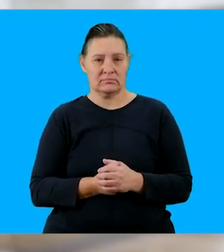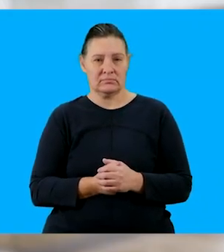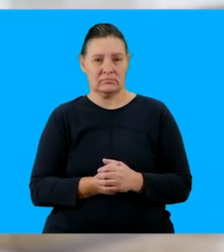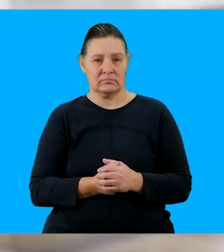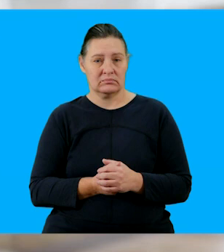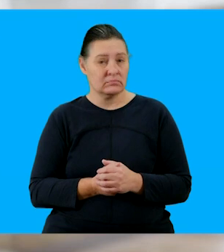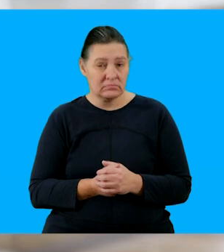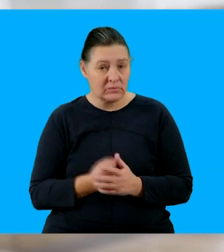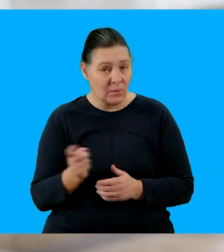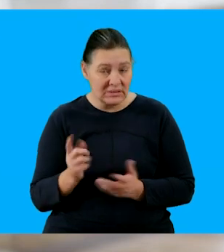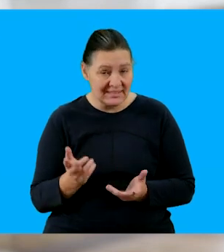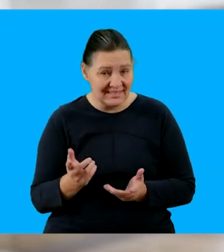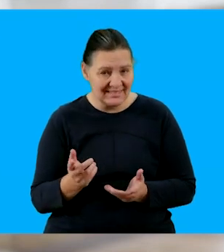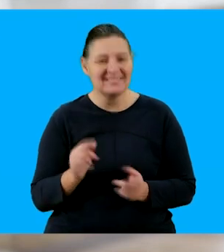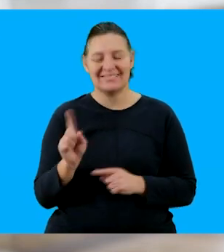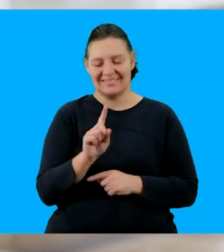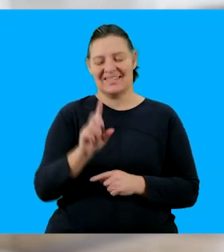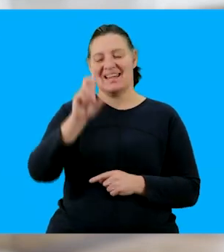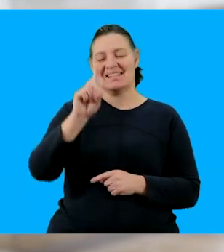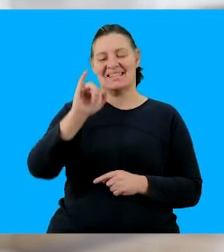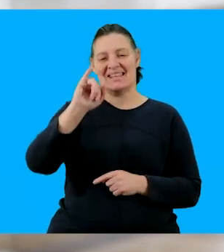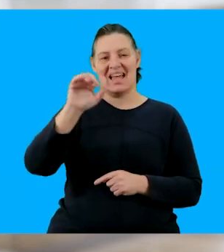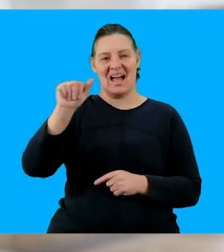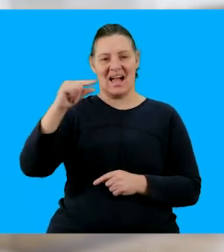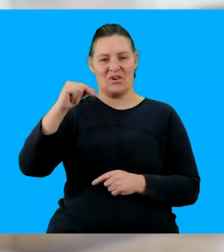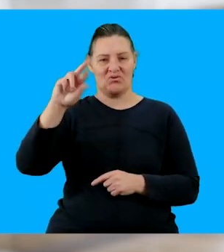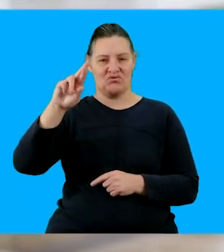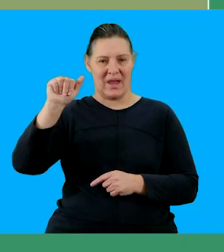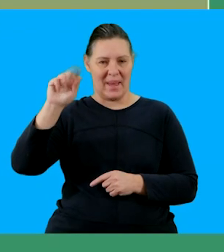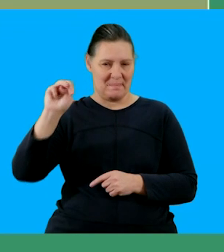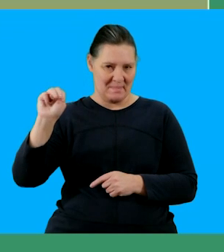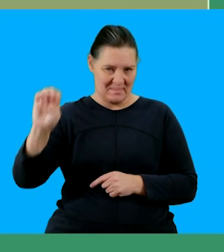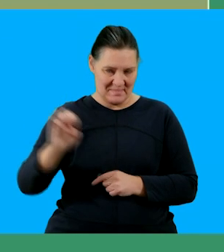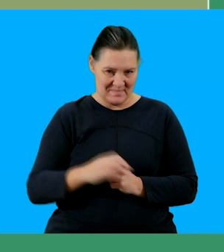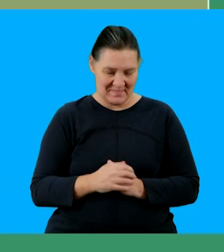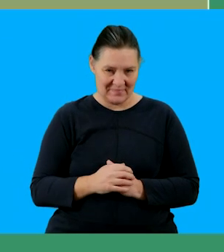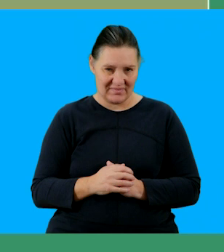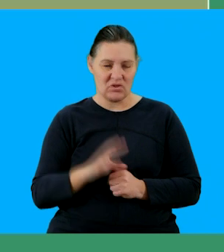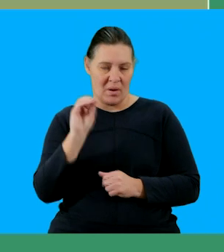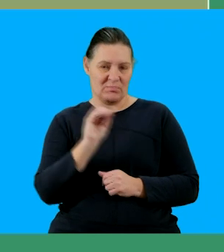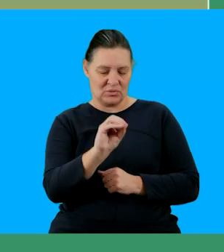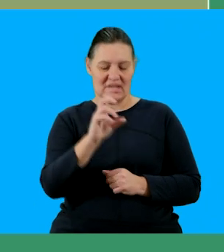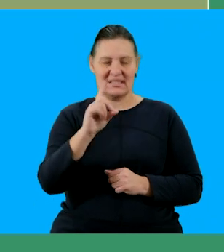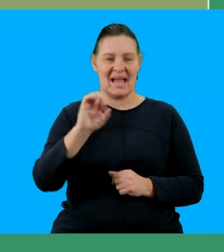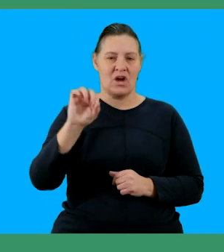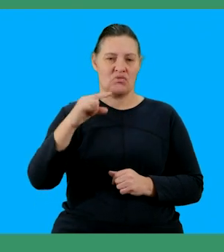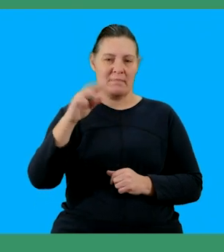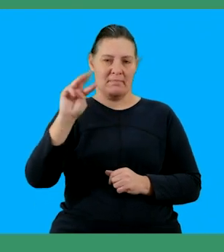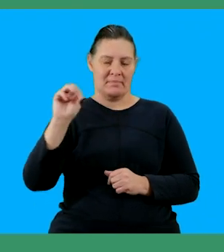I'm sure you're thinking, which is a diagram. So this would fall under a